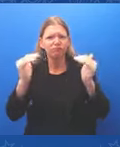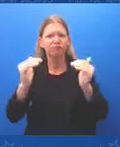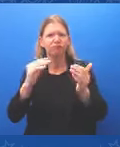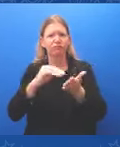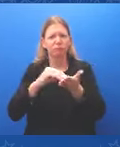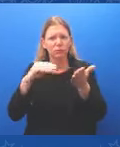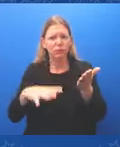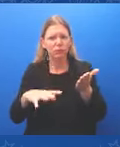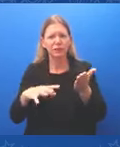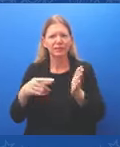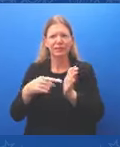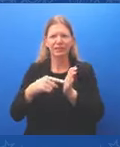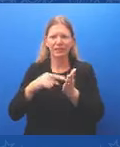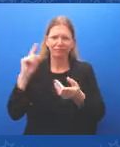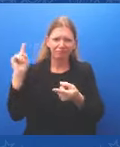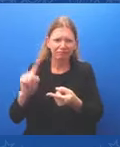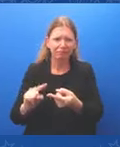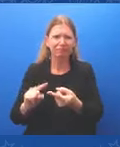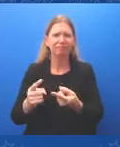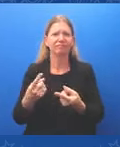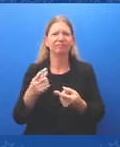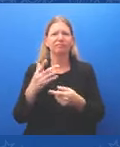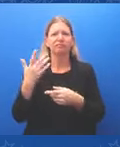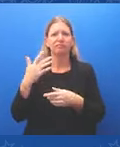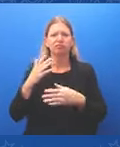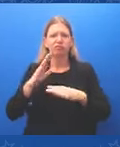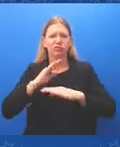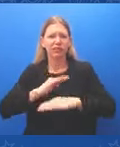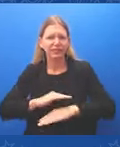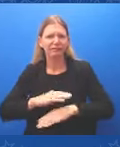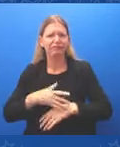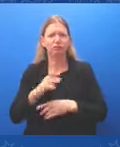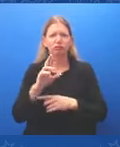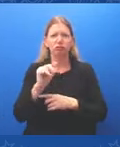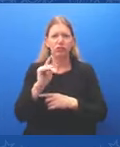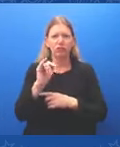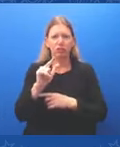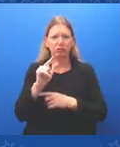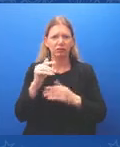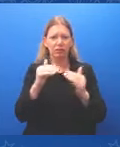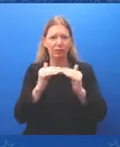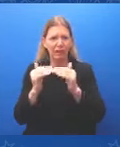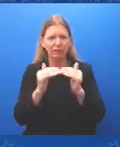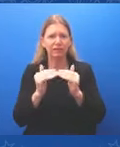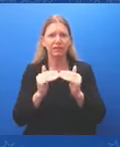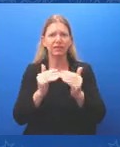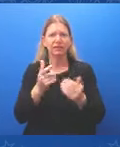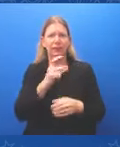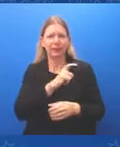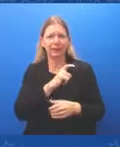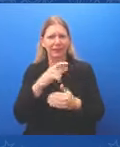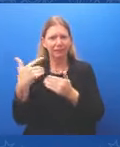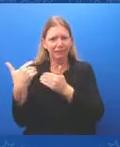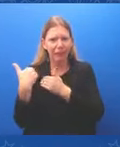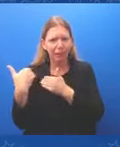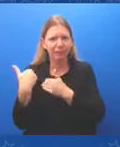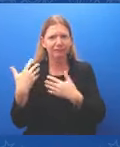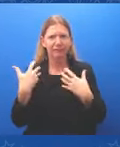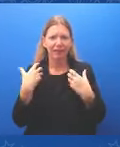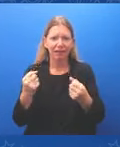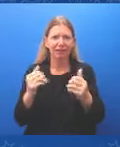fair housing, and defending diversity and inclusion, and more. The theme for this weekend's March on Washington was